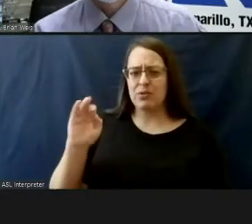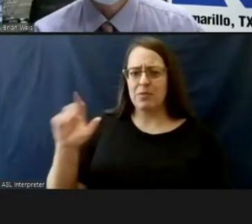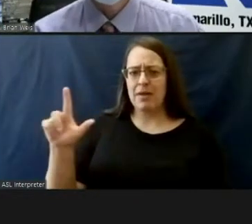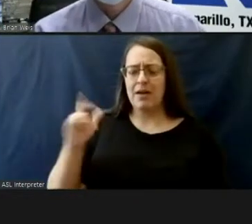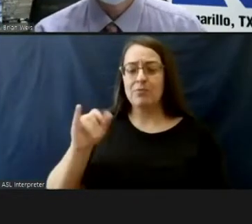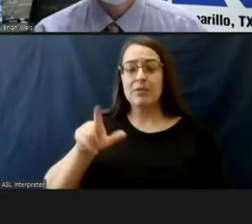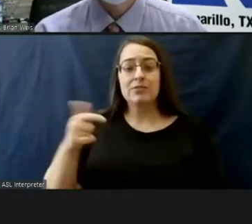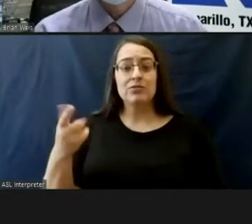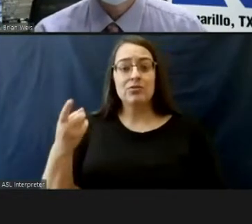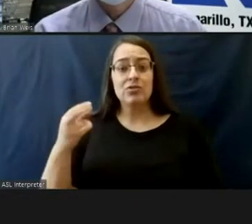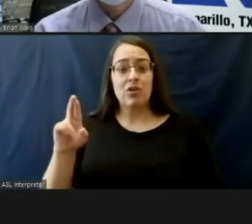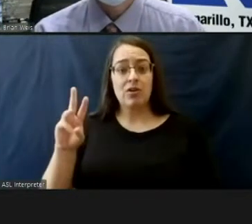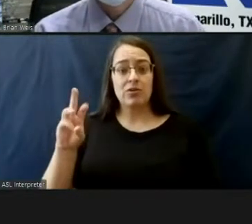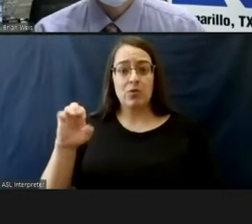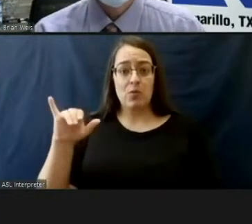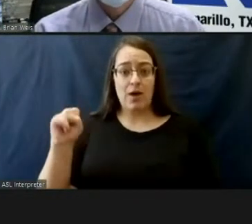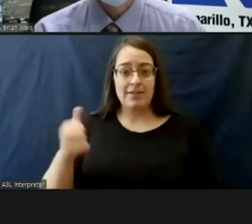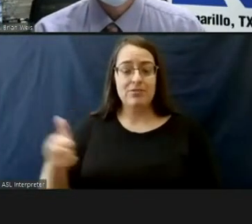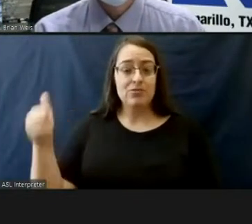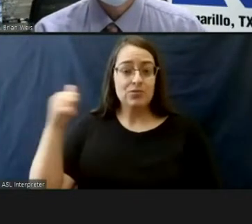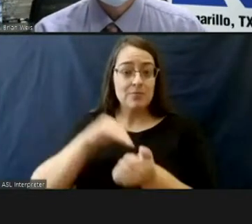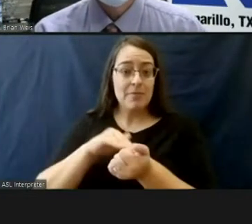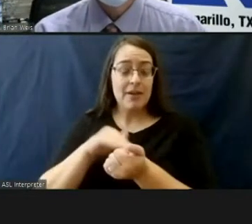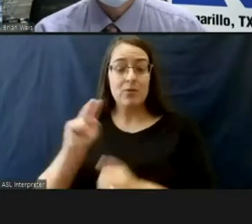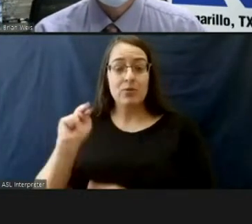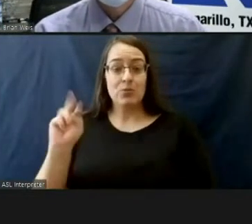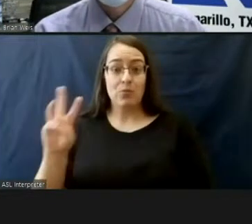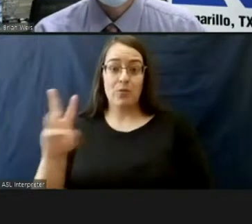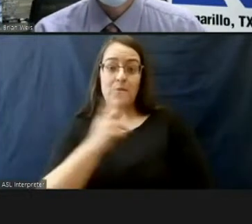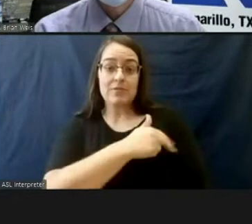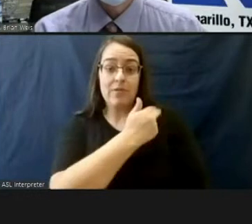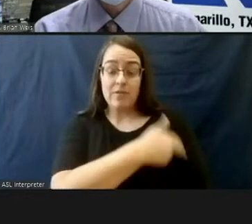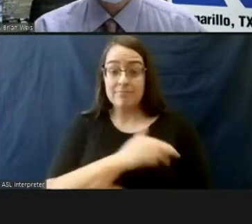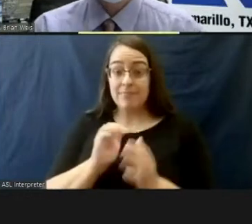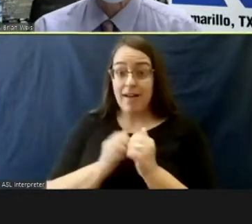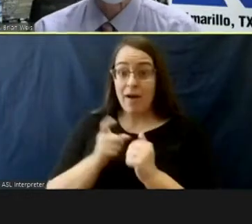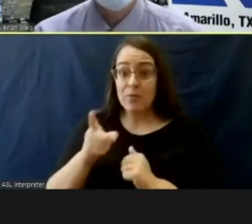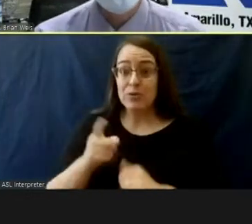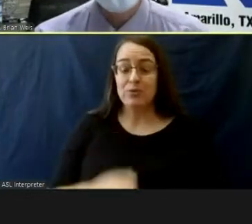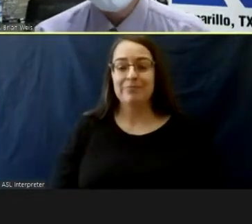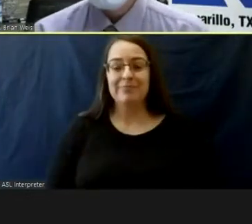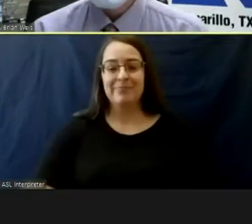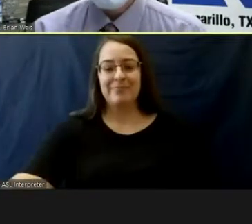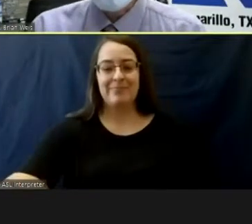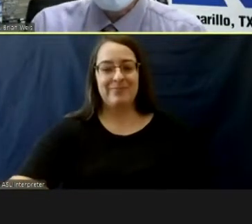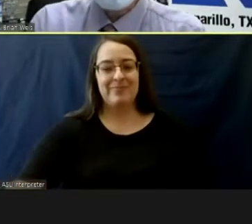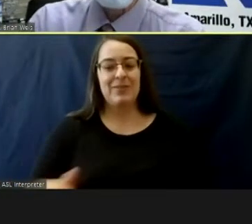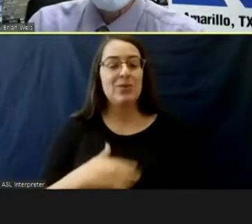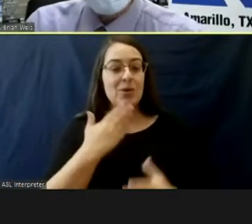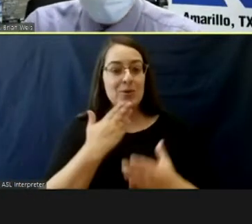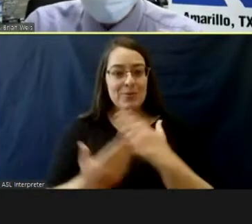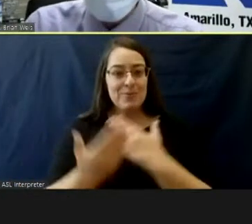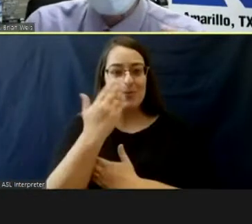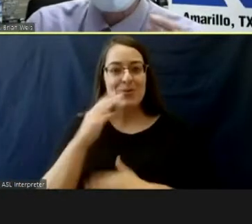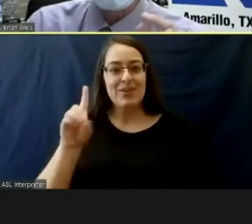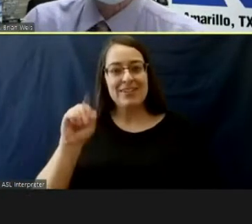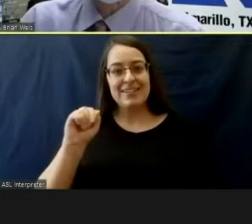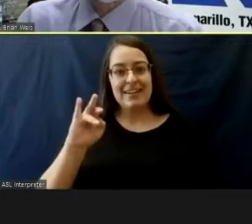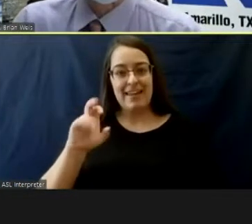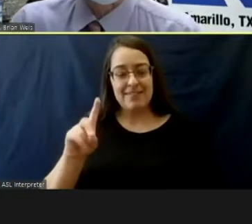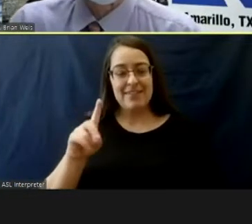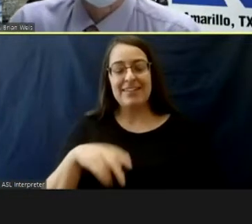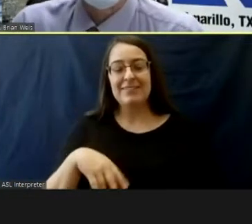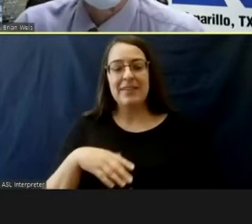Brian Weiss, Chief Medical Officer for Northwest Texas Hospital. Dr. Weiss, how are you? Hey, morning, David. So I'm feeling a little bit